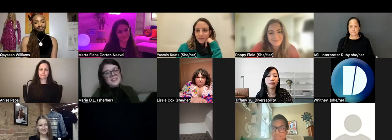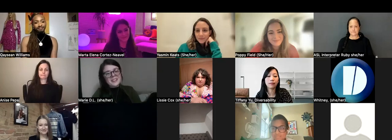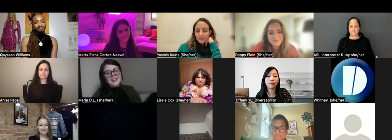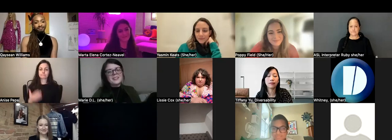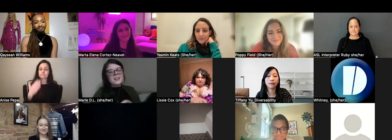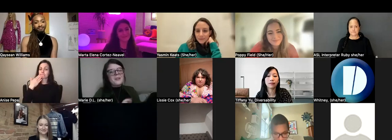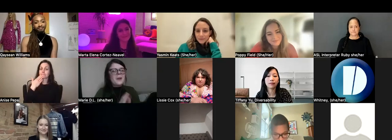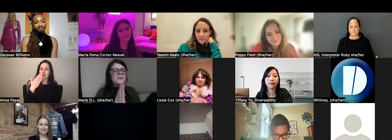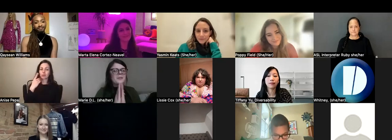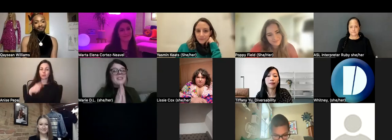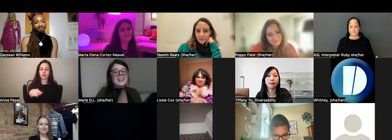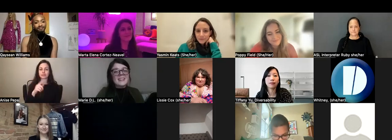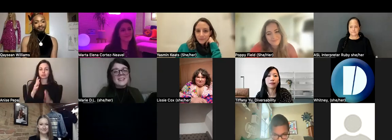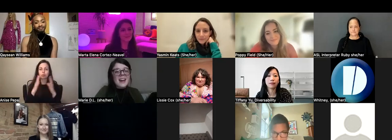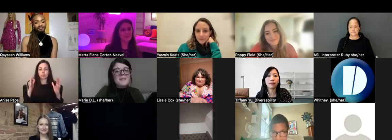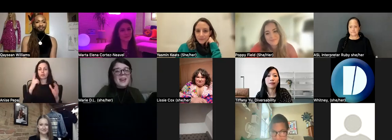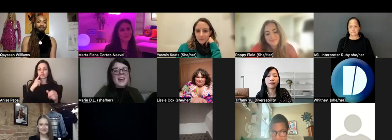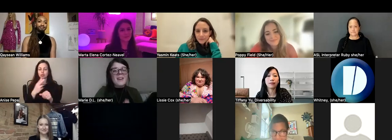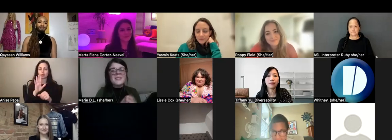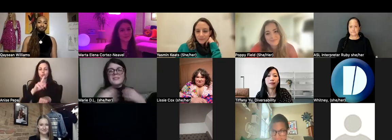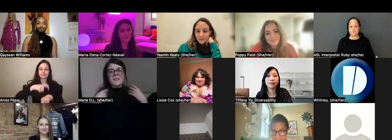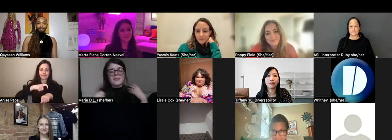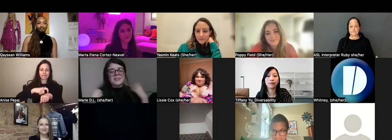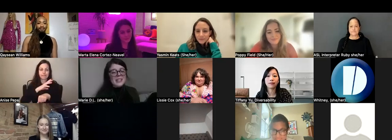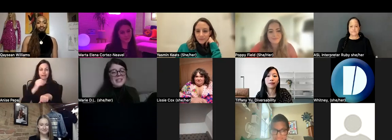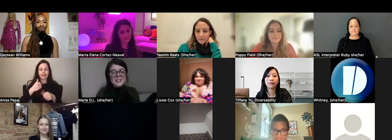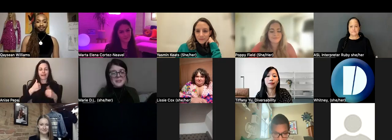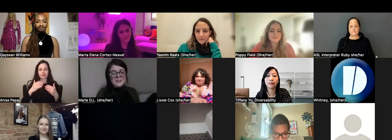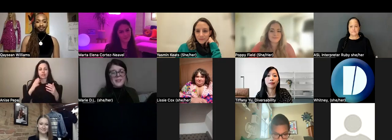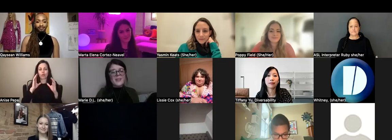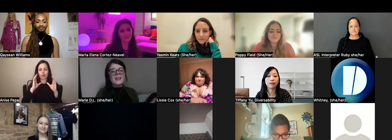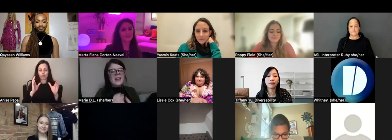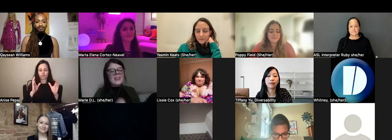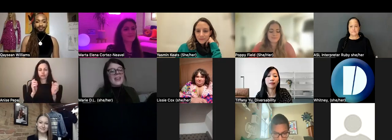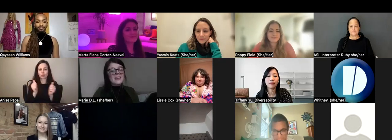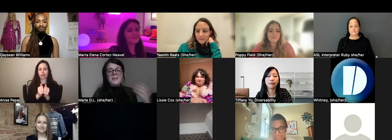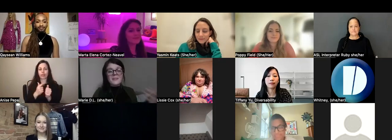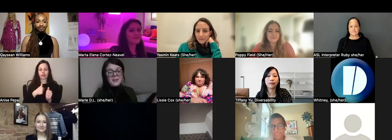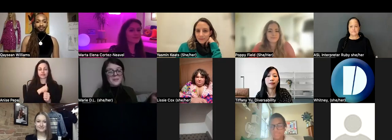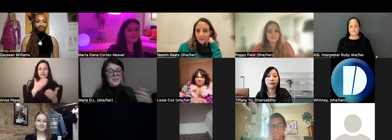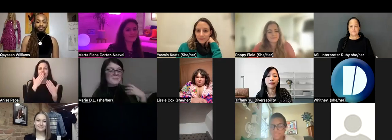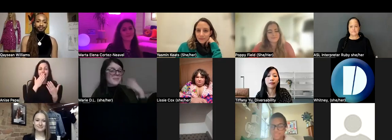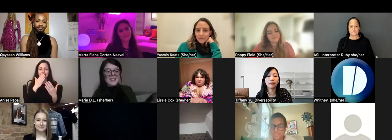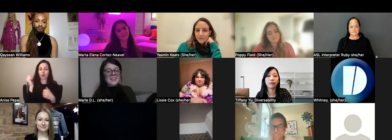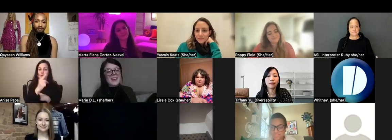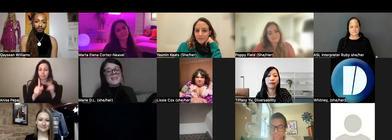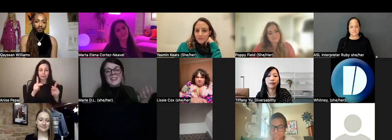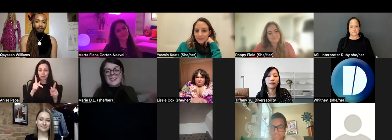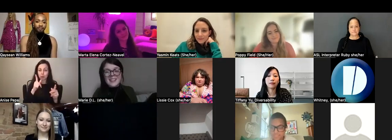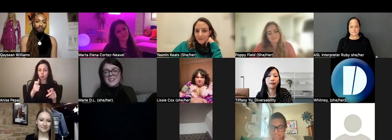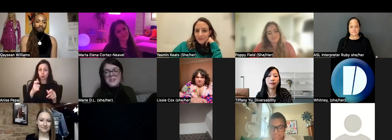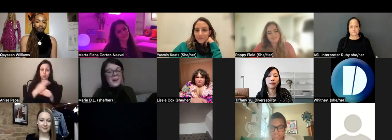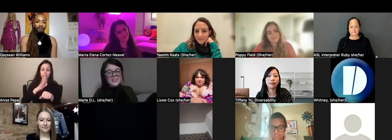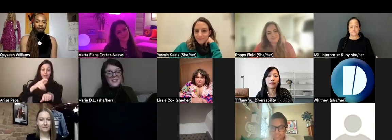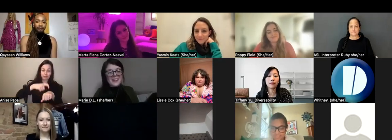Thank you guys so much for taking the time and having this conversation with us. Thank you everyone for taking the time and